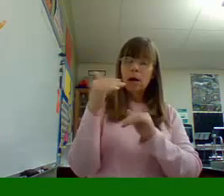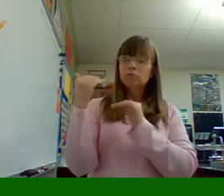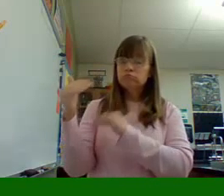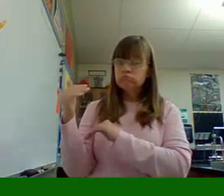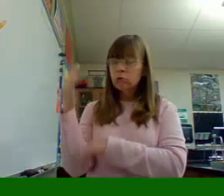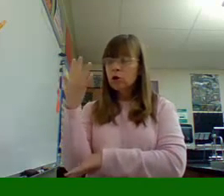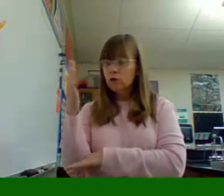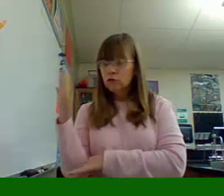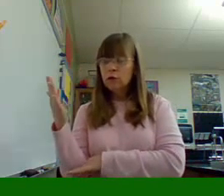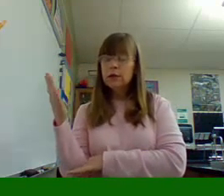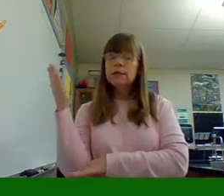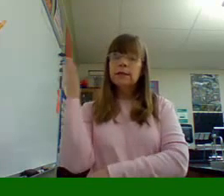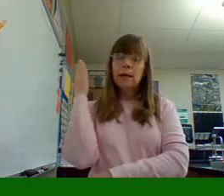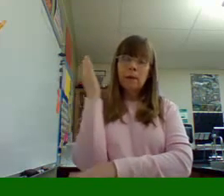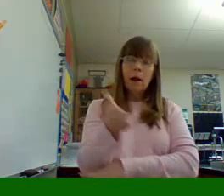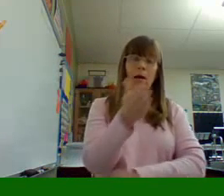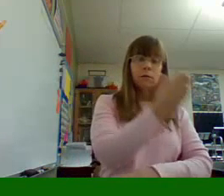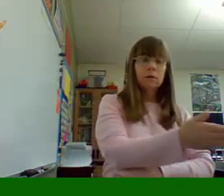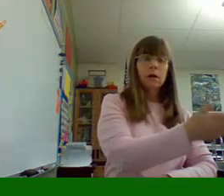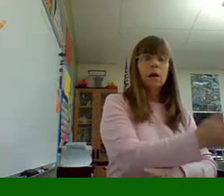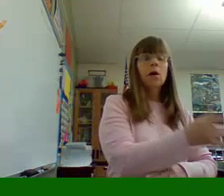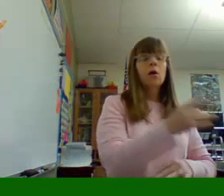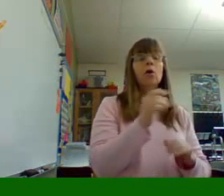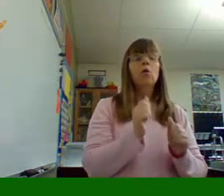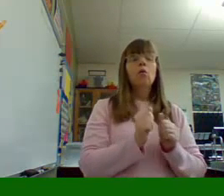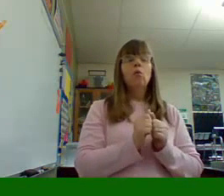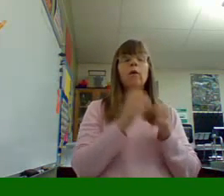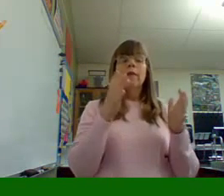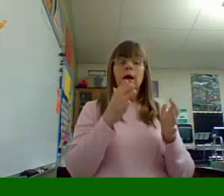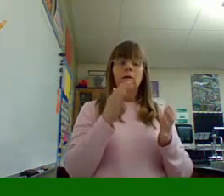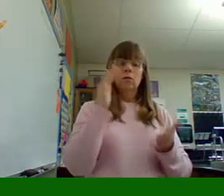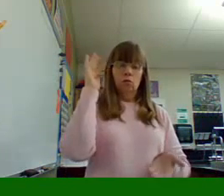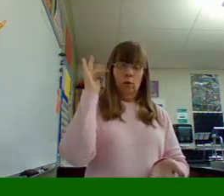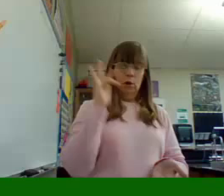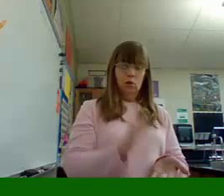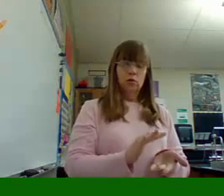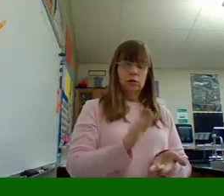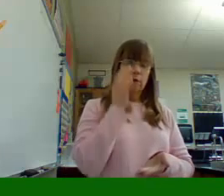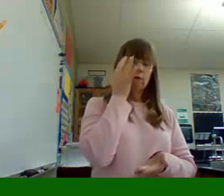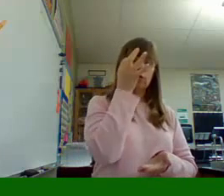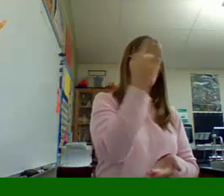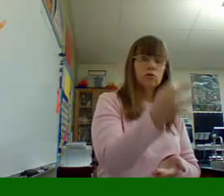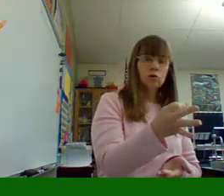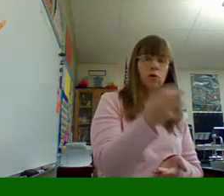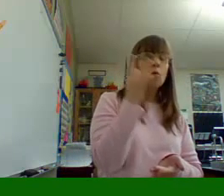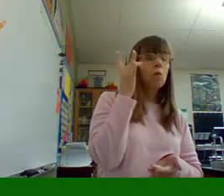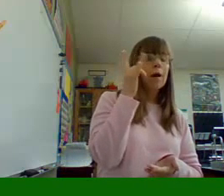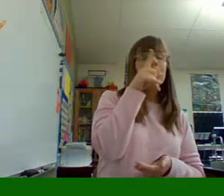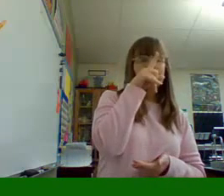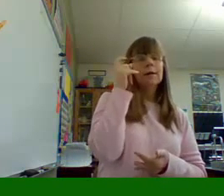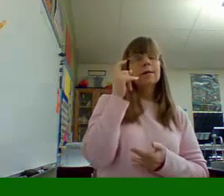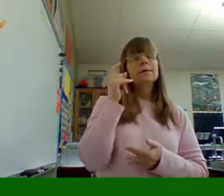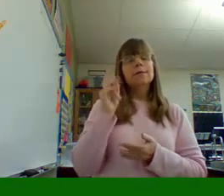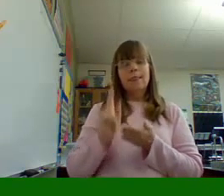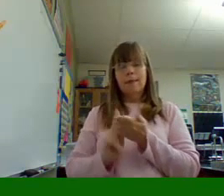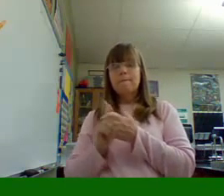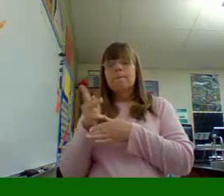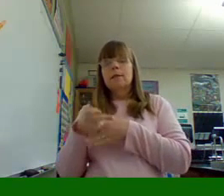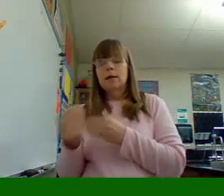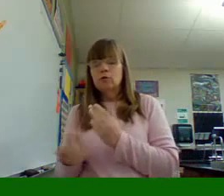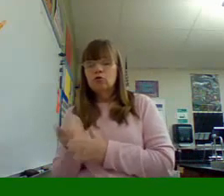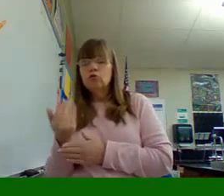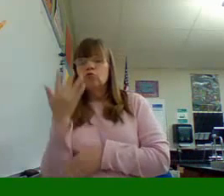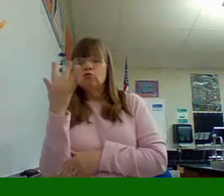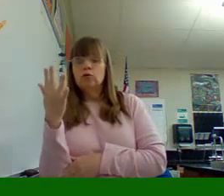without reducing the future supply because they're planting new trees all the time. So if they cut